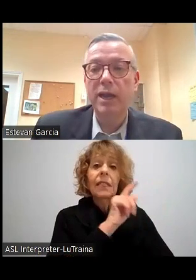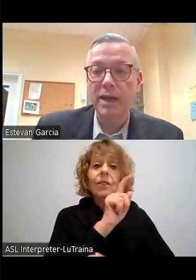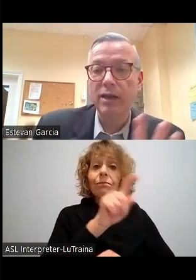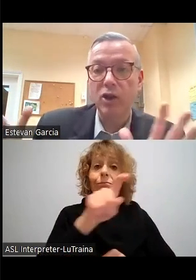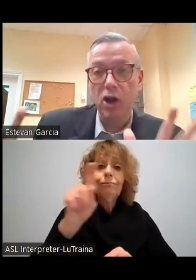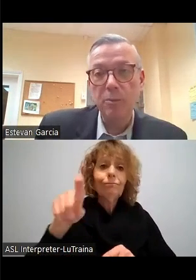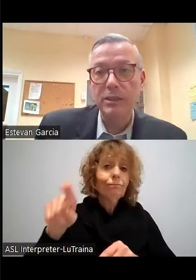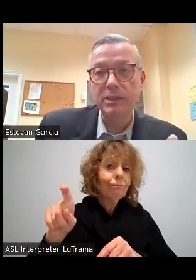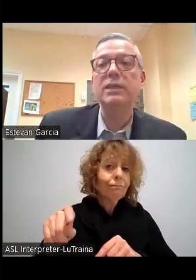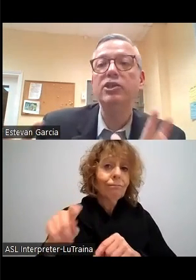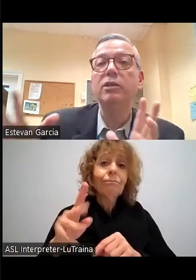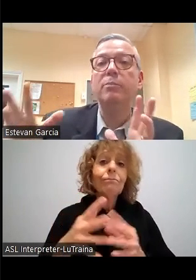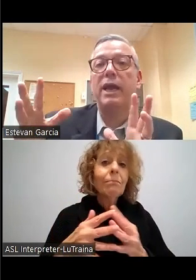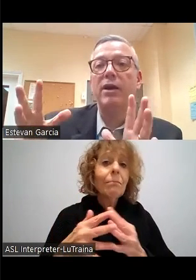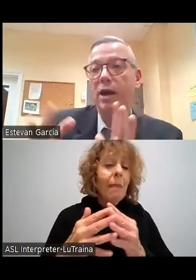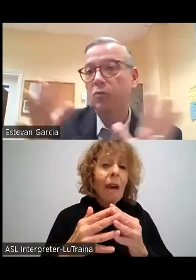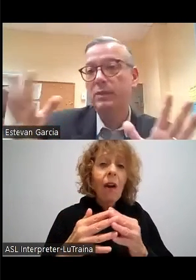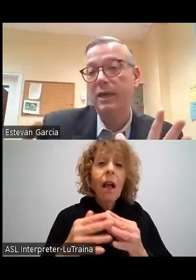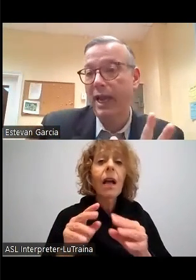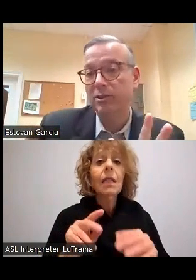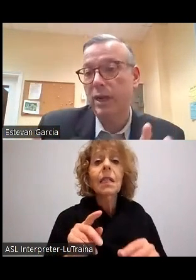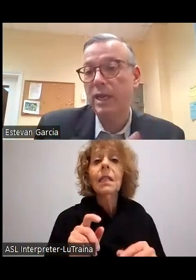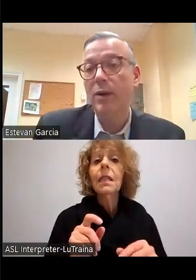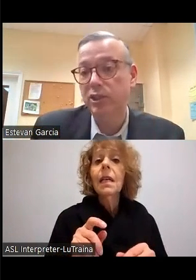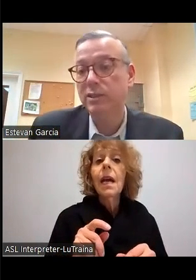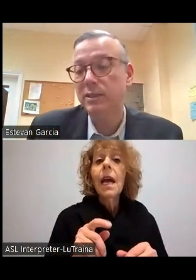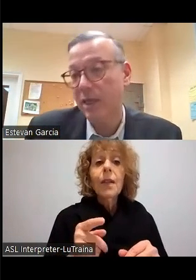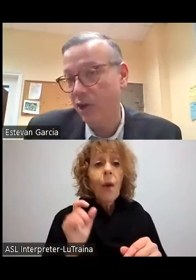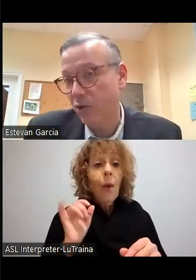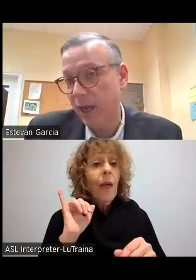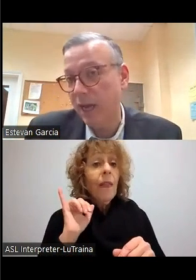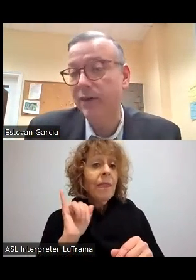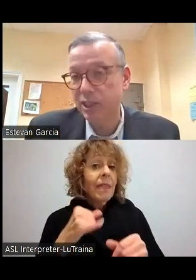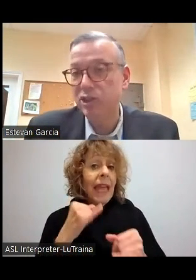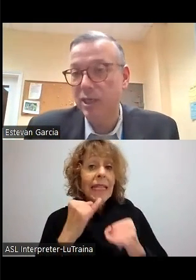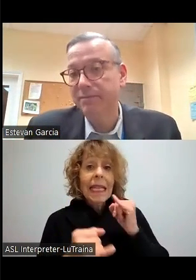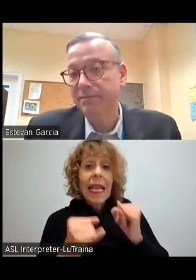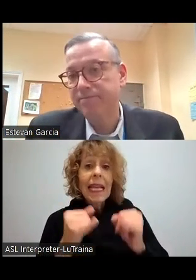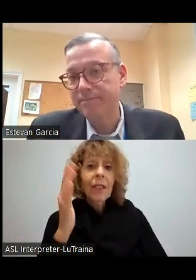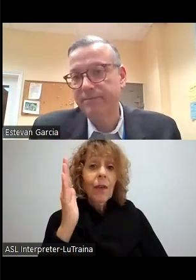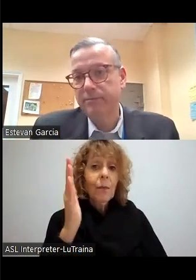Not a long presentation, but I hope to answer any questions that you have additionally.